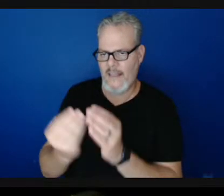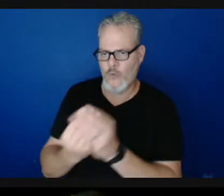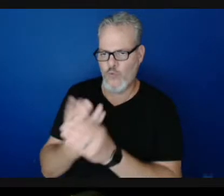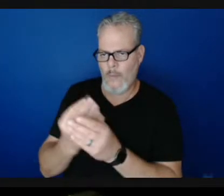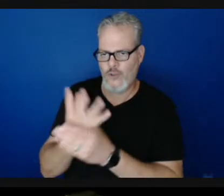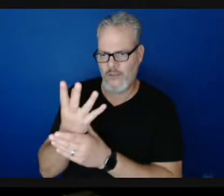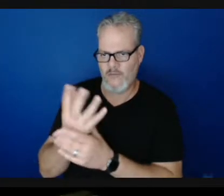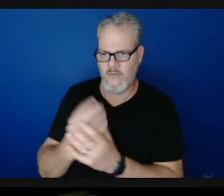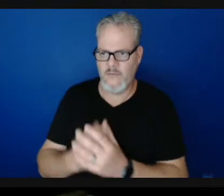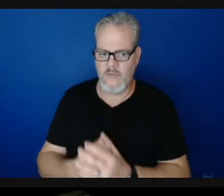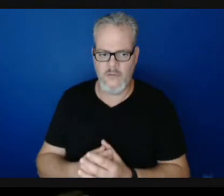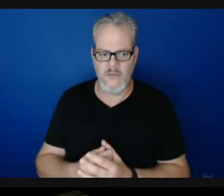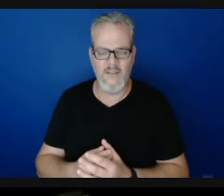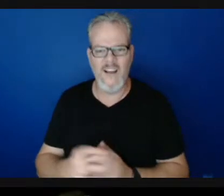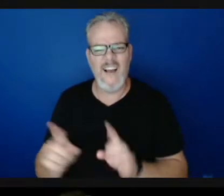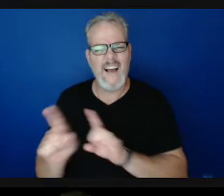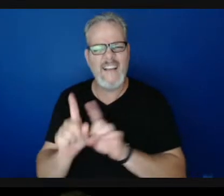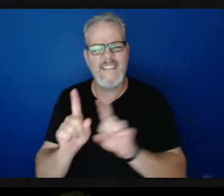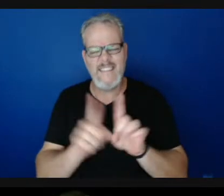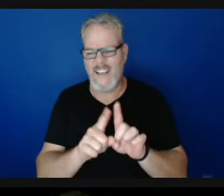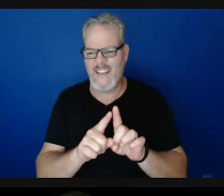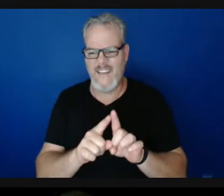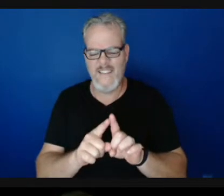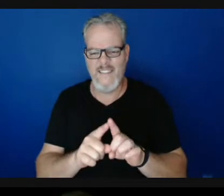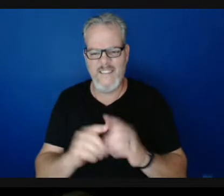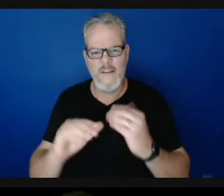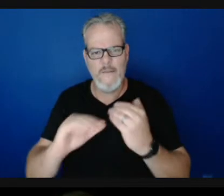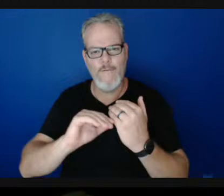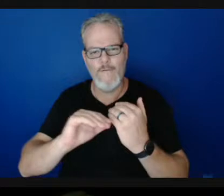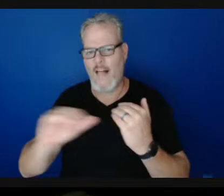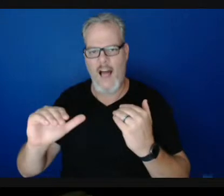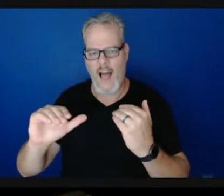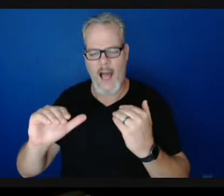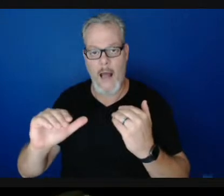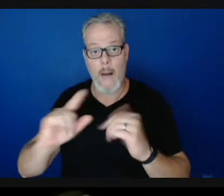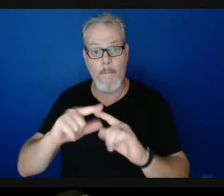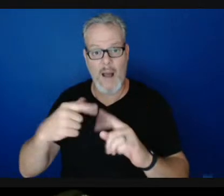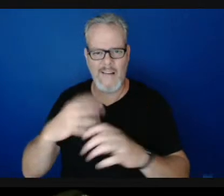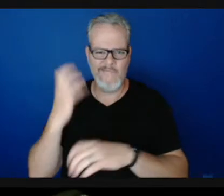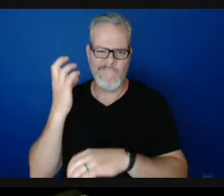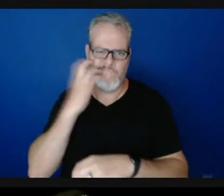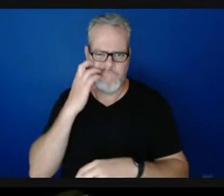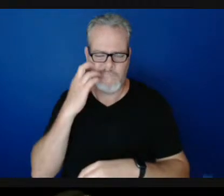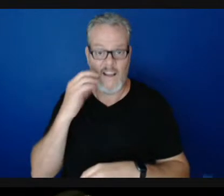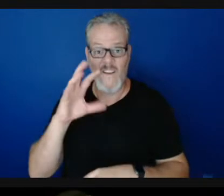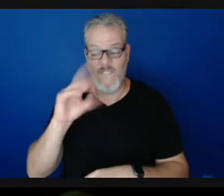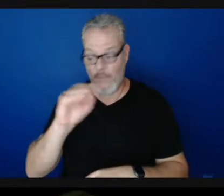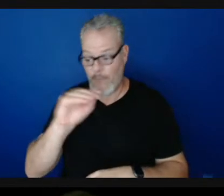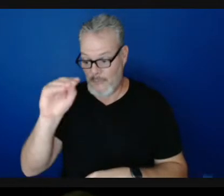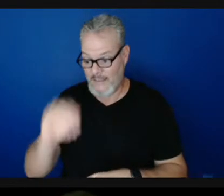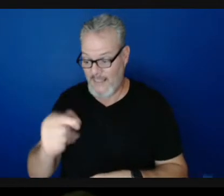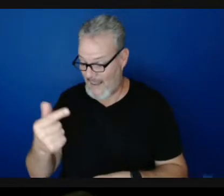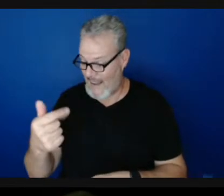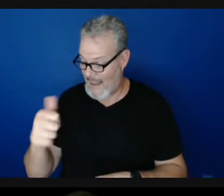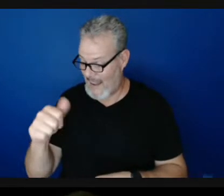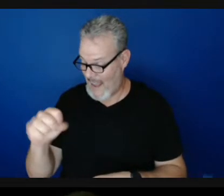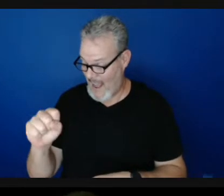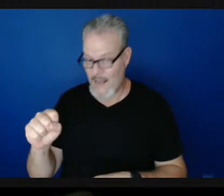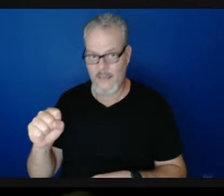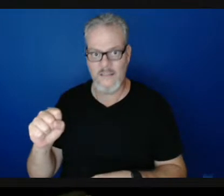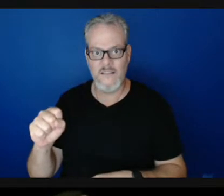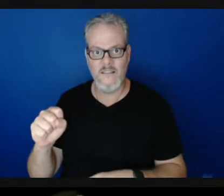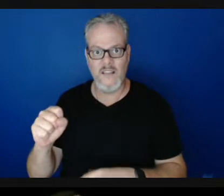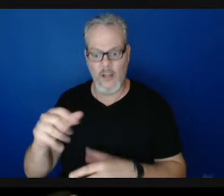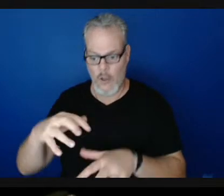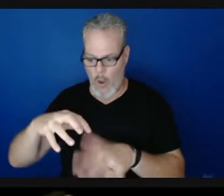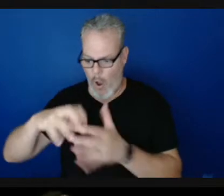And then it's actually denser, right? If you imagine 50% gas and you take away all the gas and you have only the heavy stuff left, then that stuff can